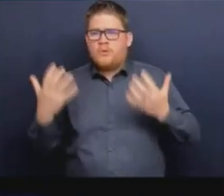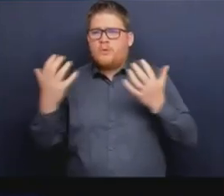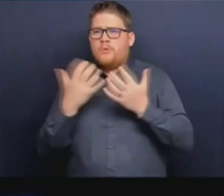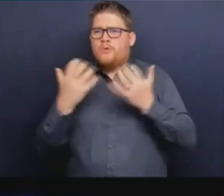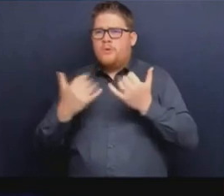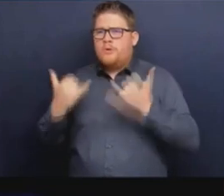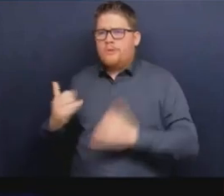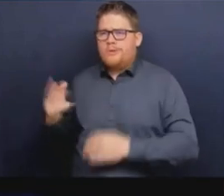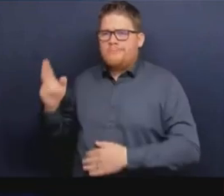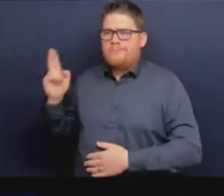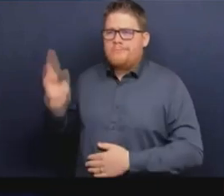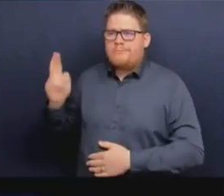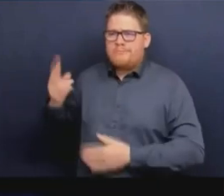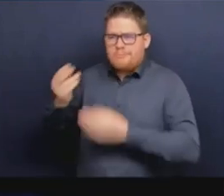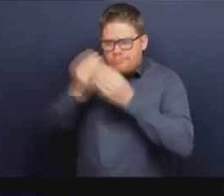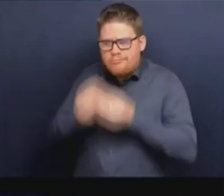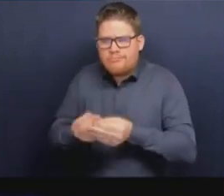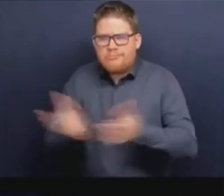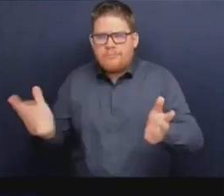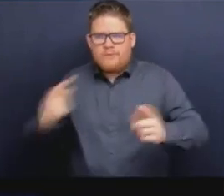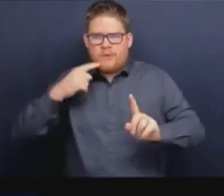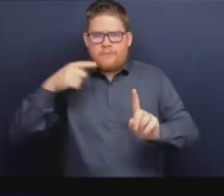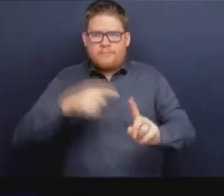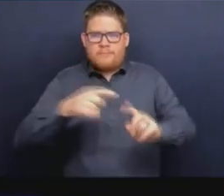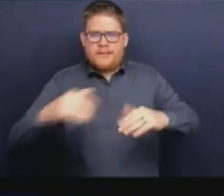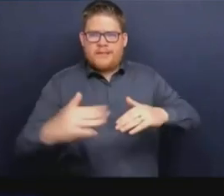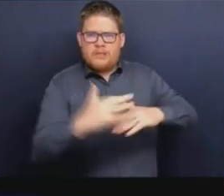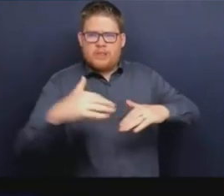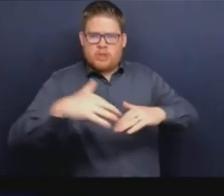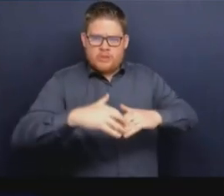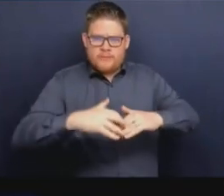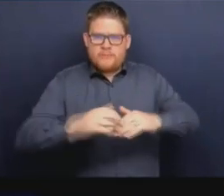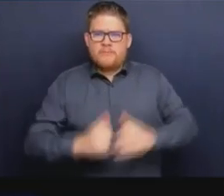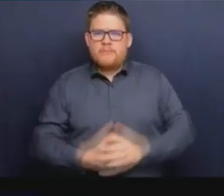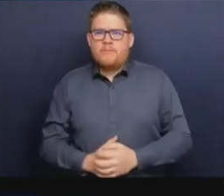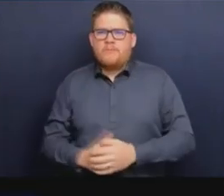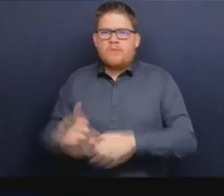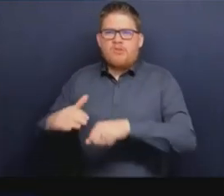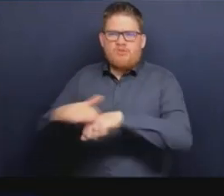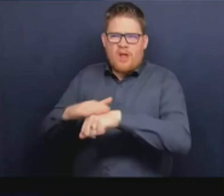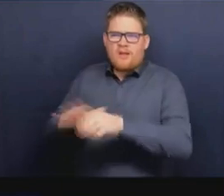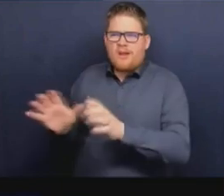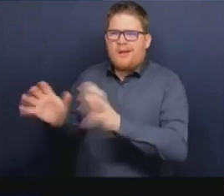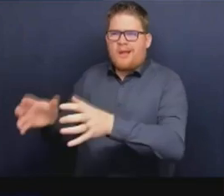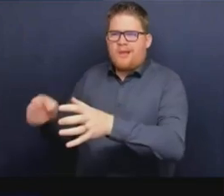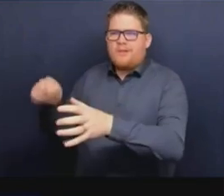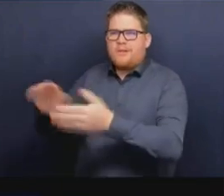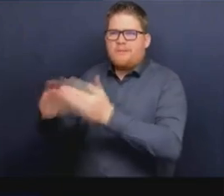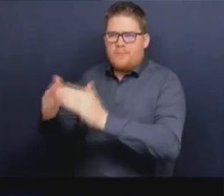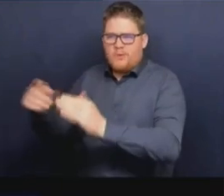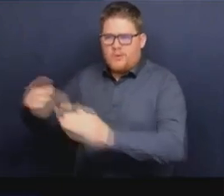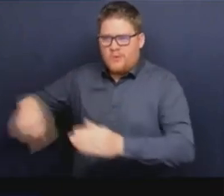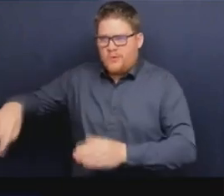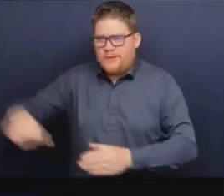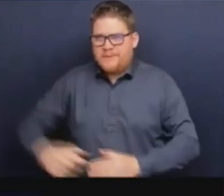Today, we are introducing the Anti-Racism Data Act.